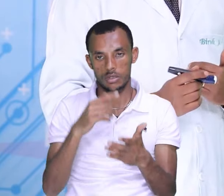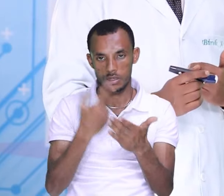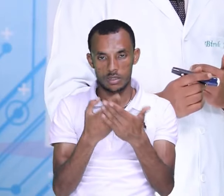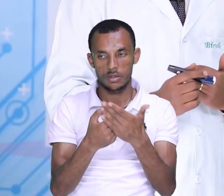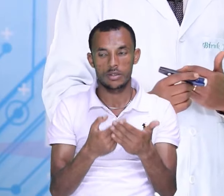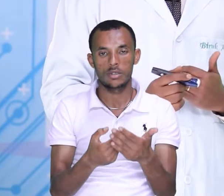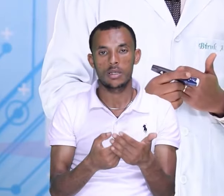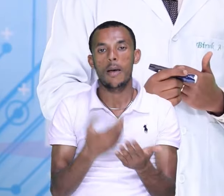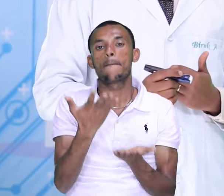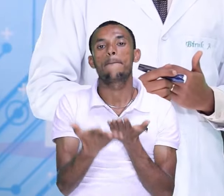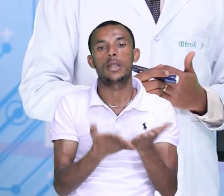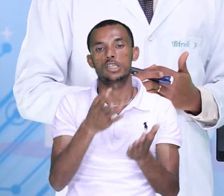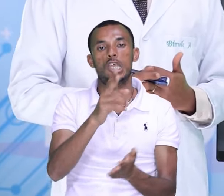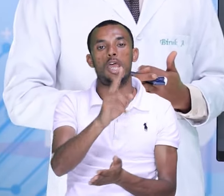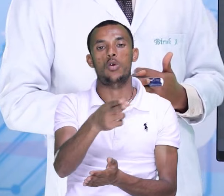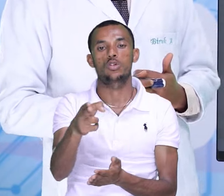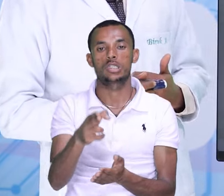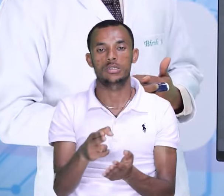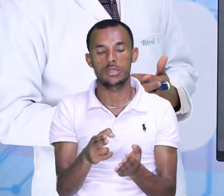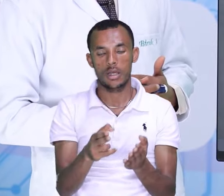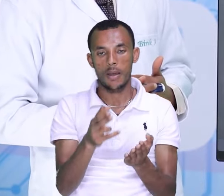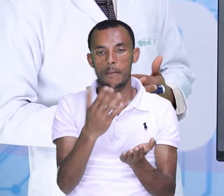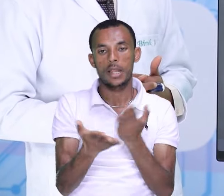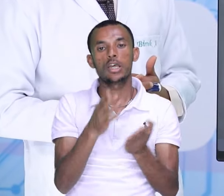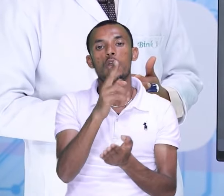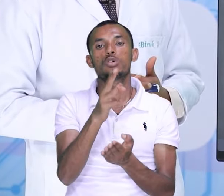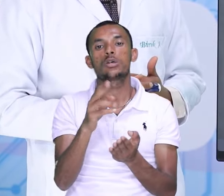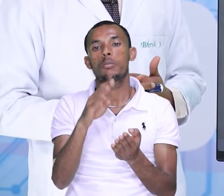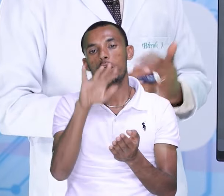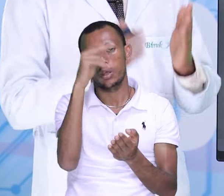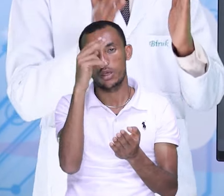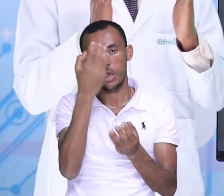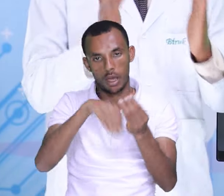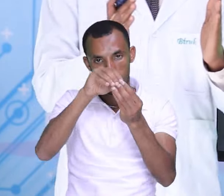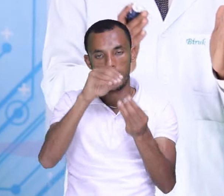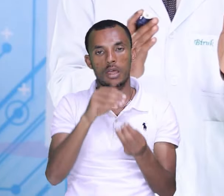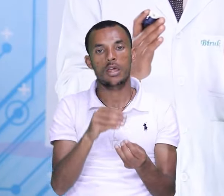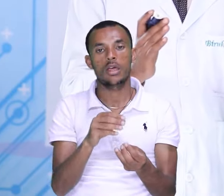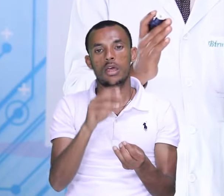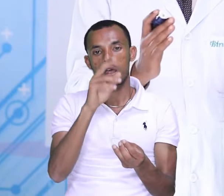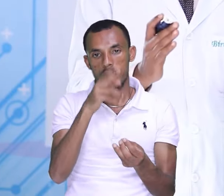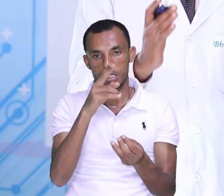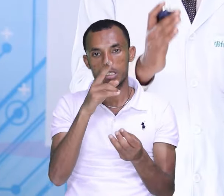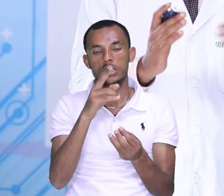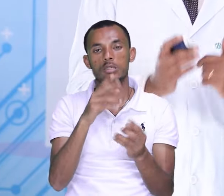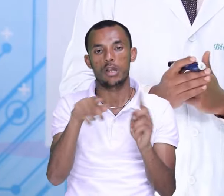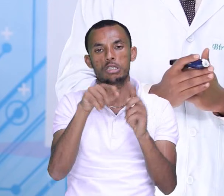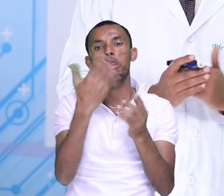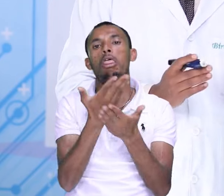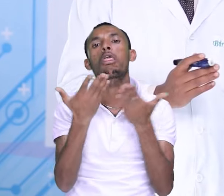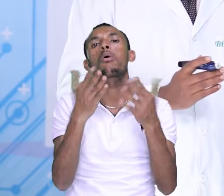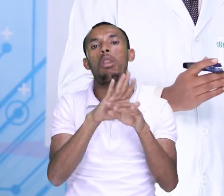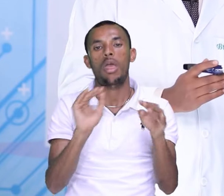Then, balance hydrogen atom. Balance hydrogen atom by addition of H plus. Which position? Students, which